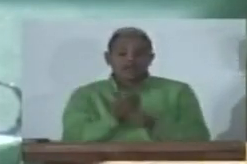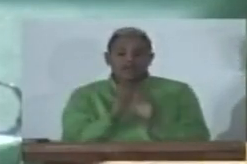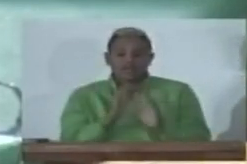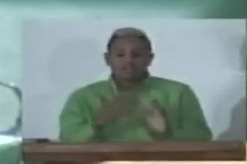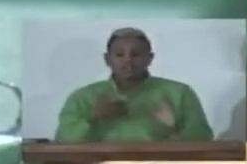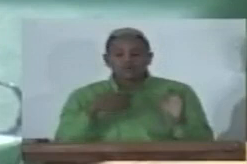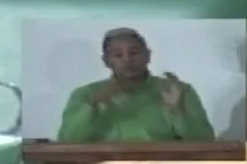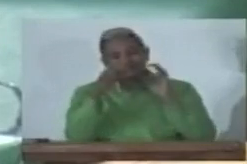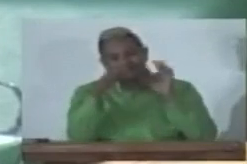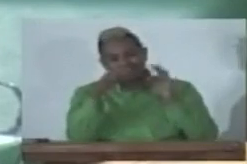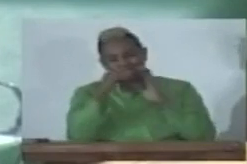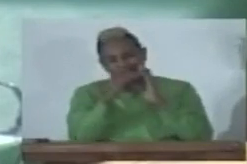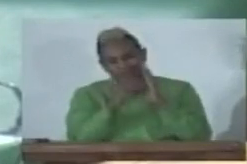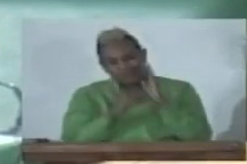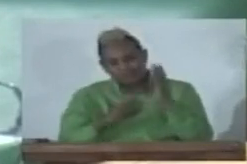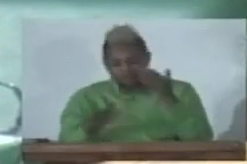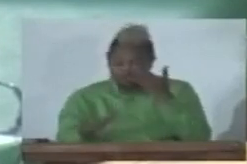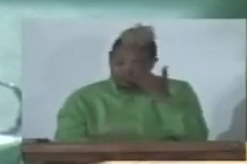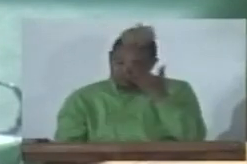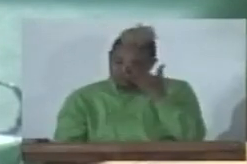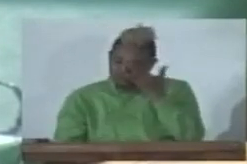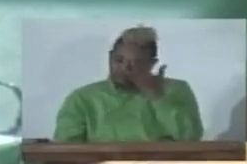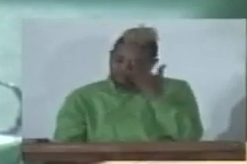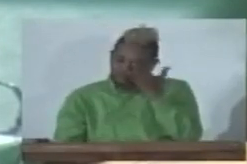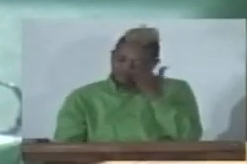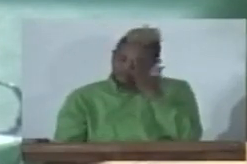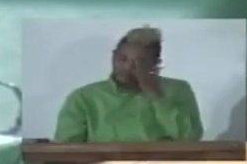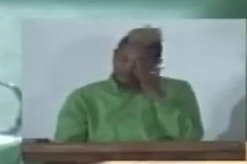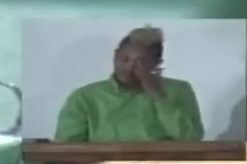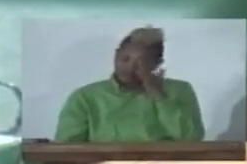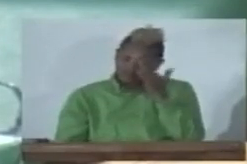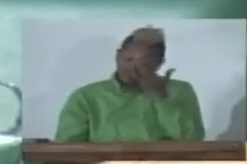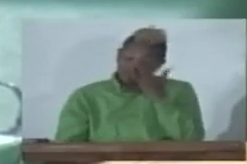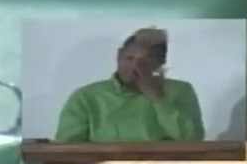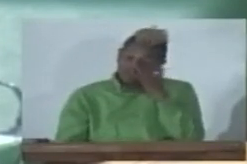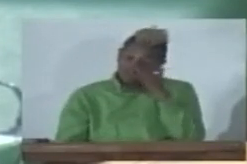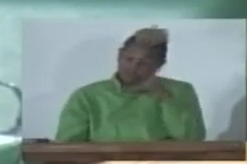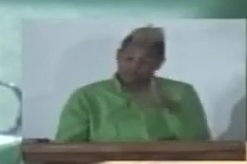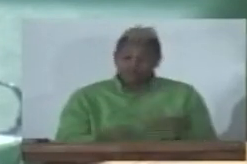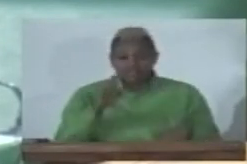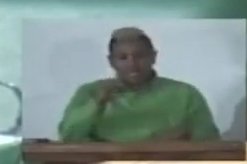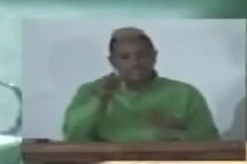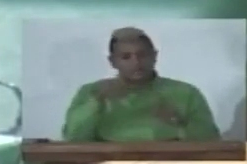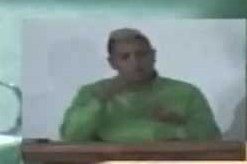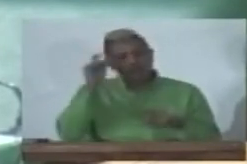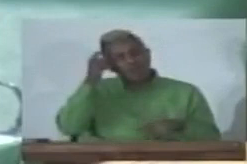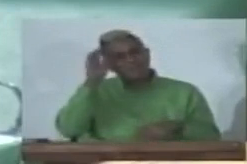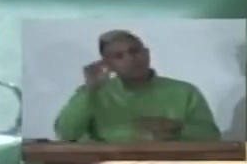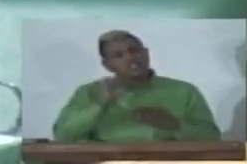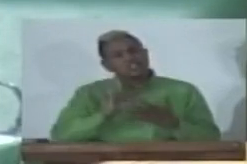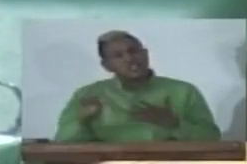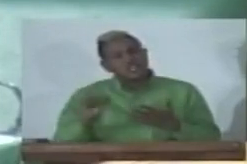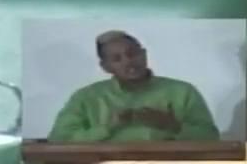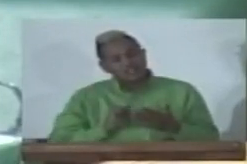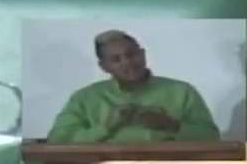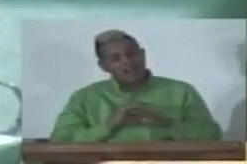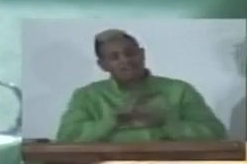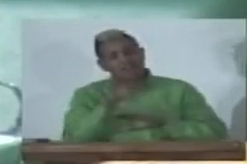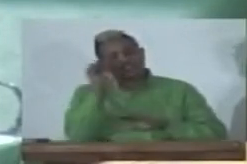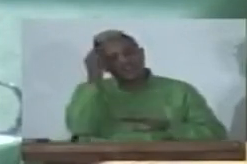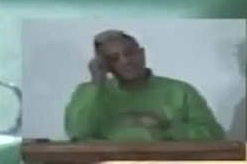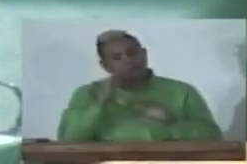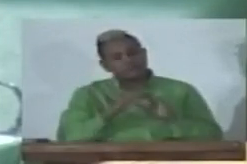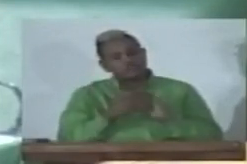out. You also asked about the government's share, and so I'm advised that the government of